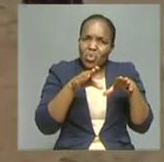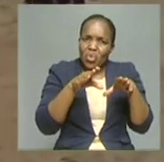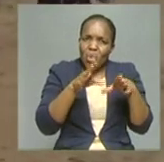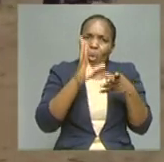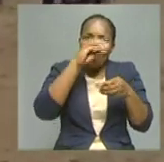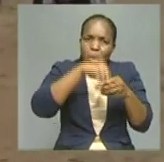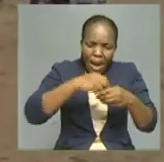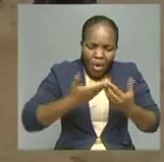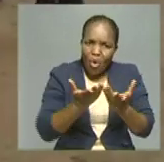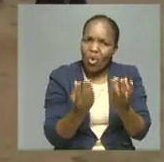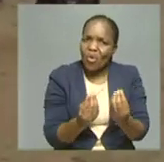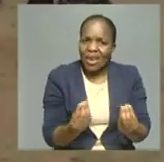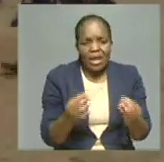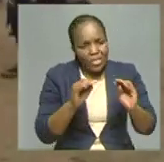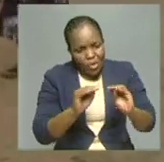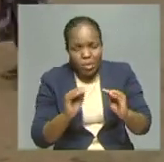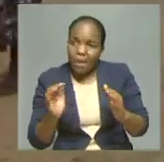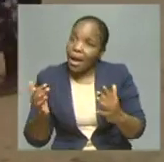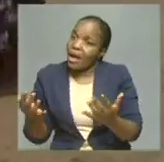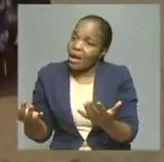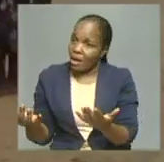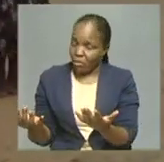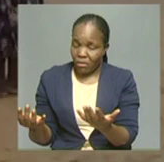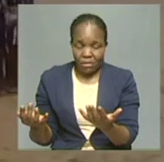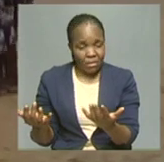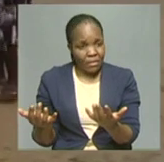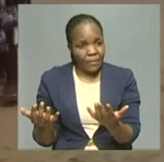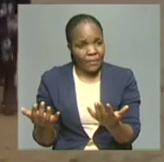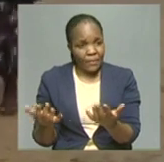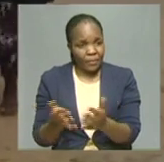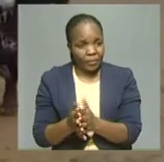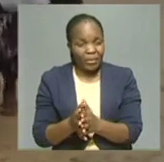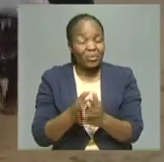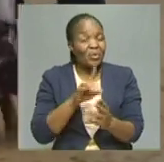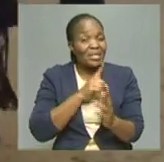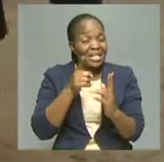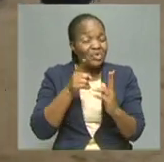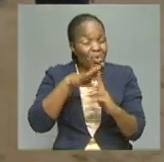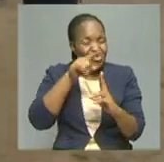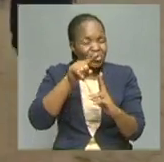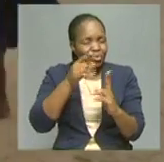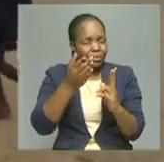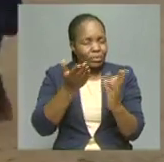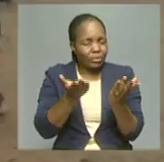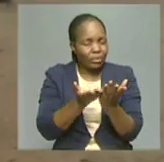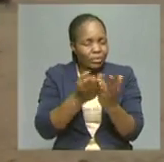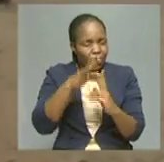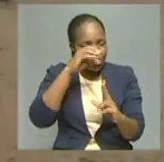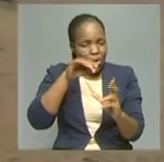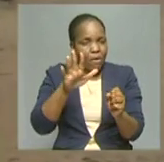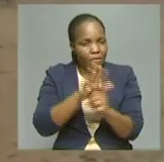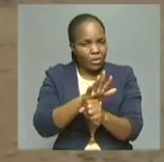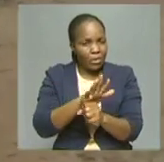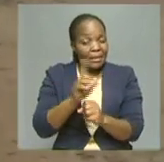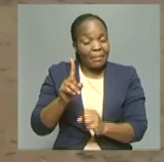is when we discovered the overcrowding situation that is happening at that school. The principal indicated to us